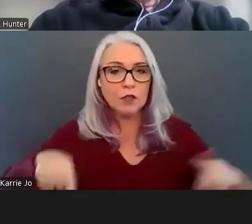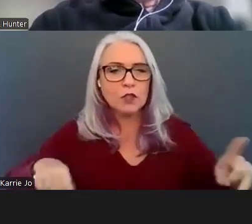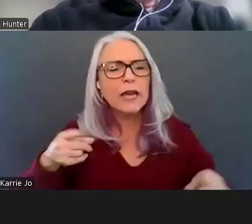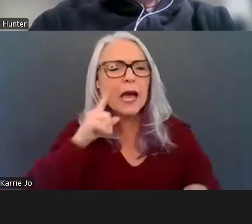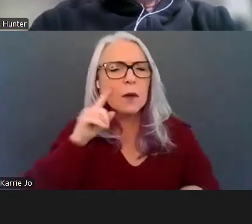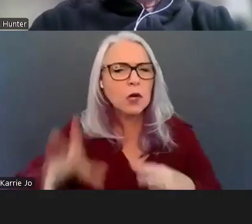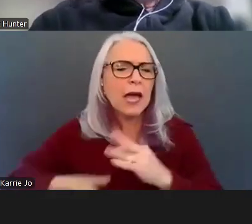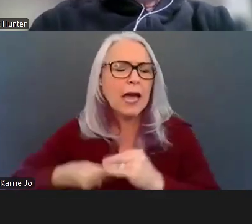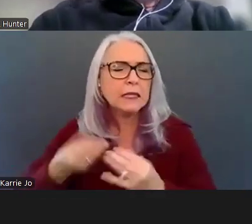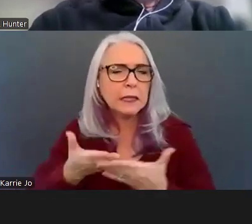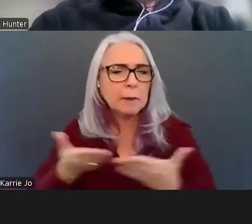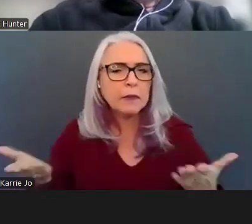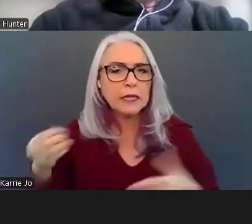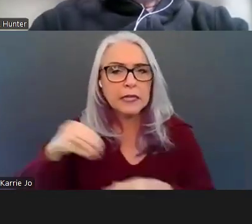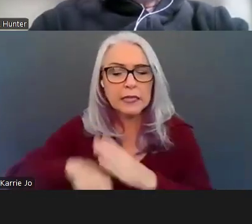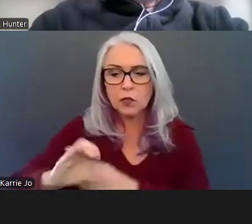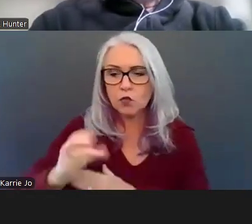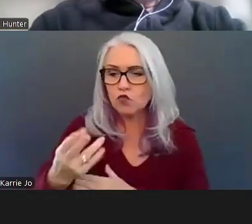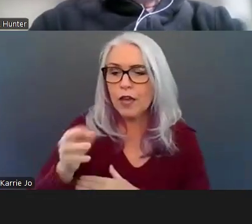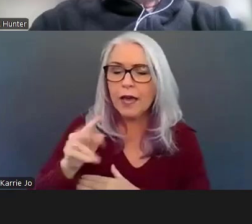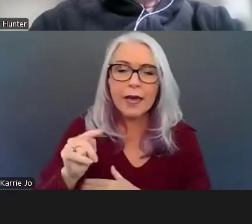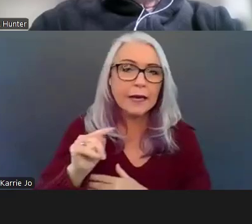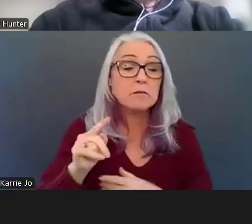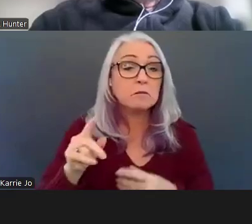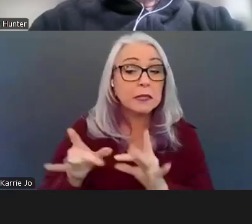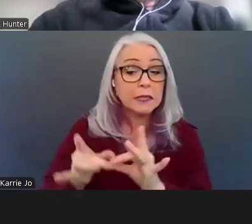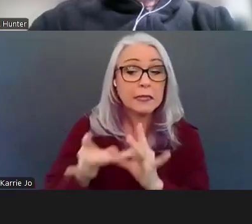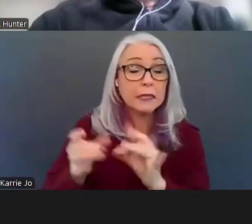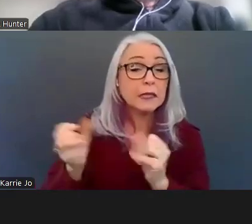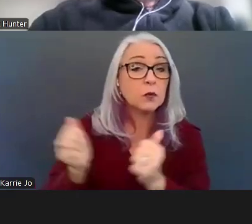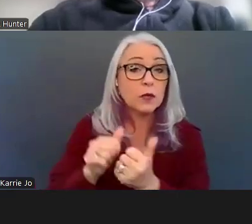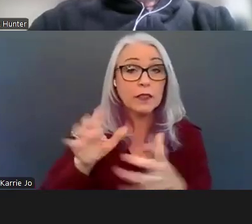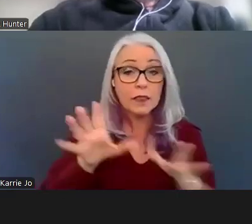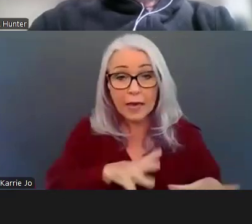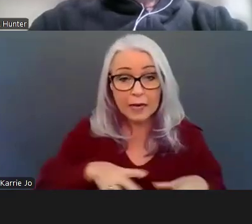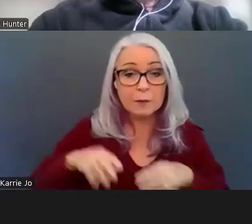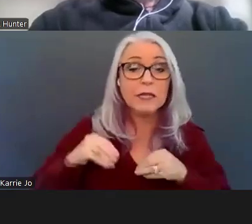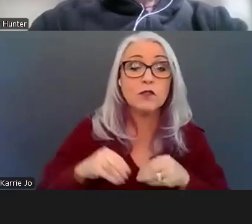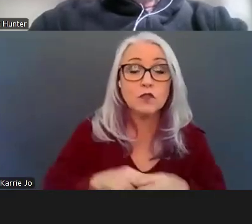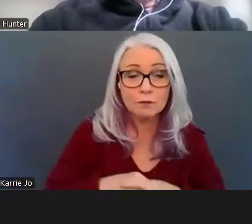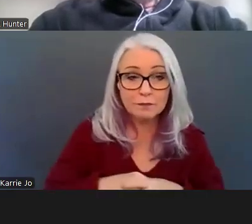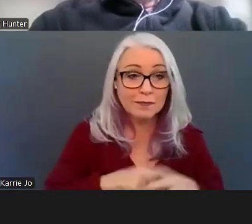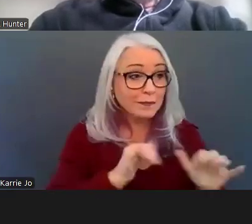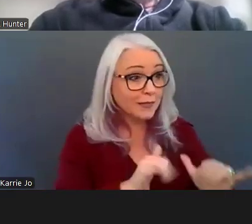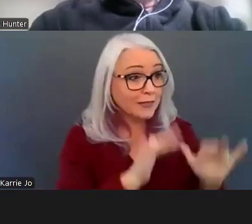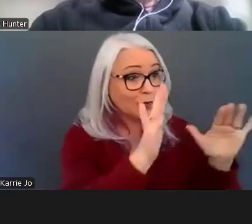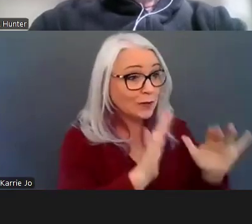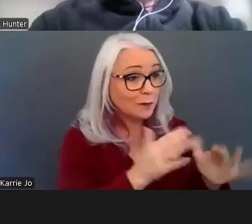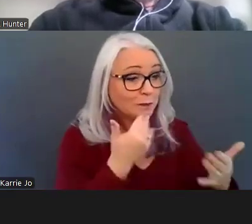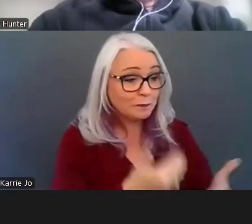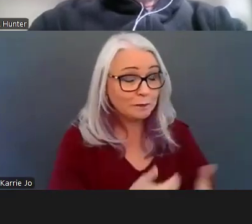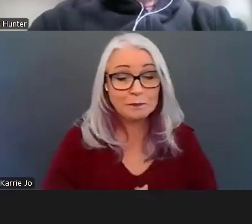those ideas to thinking about adaptation. So that would be great.